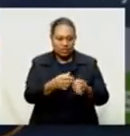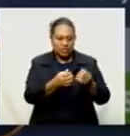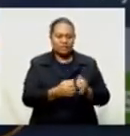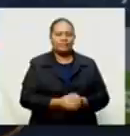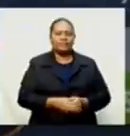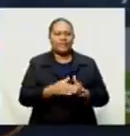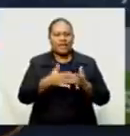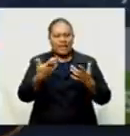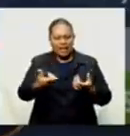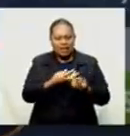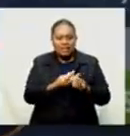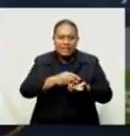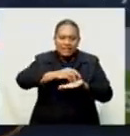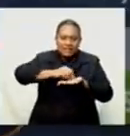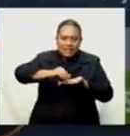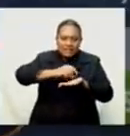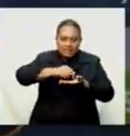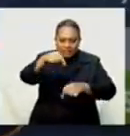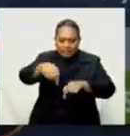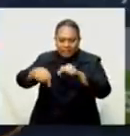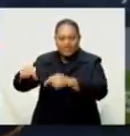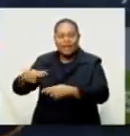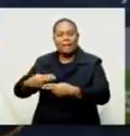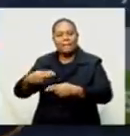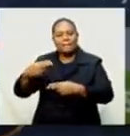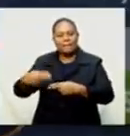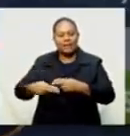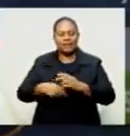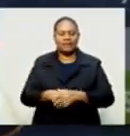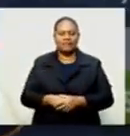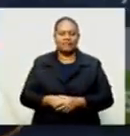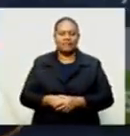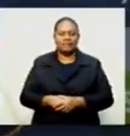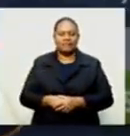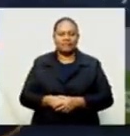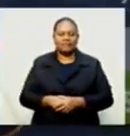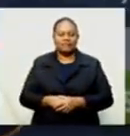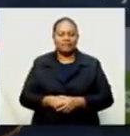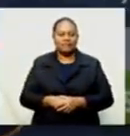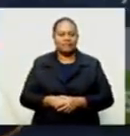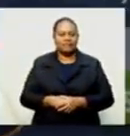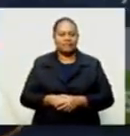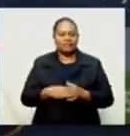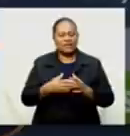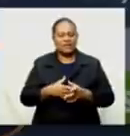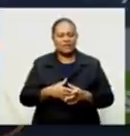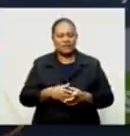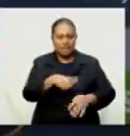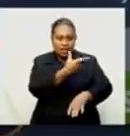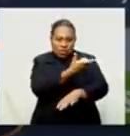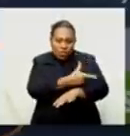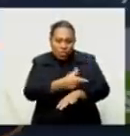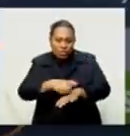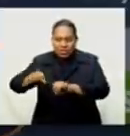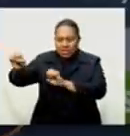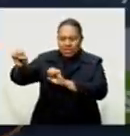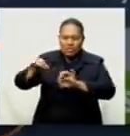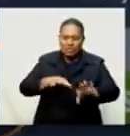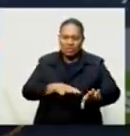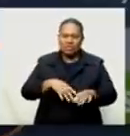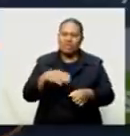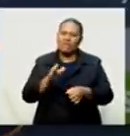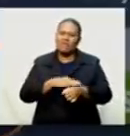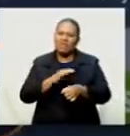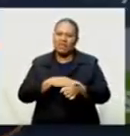mangrove seedlings were planted to help restore traditional fishing ground. The coastal erosion causes the village to venture out